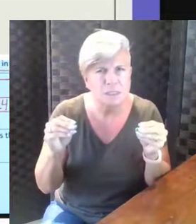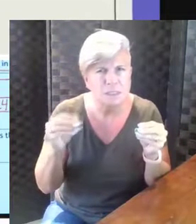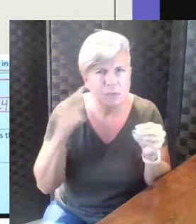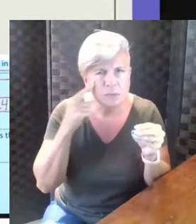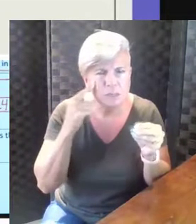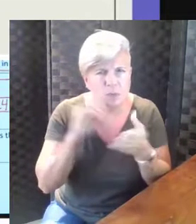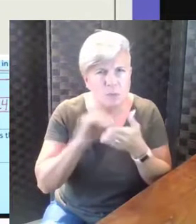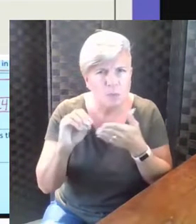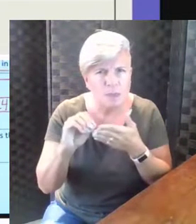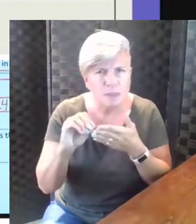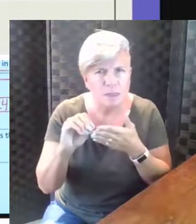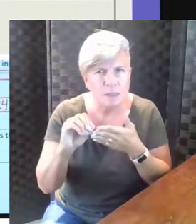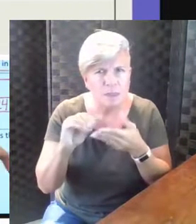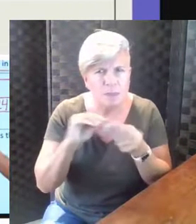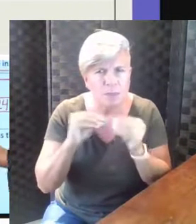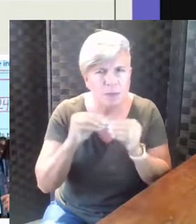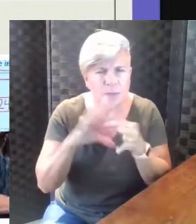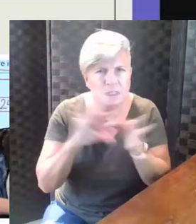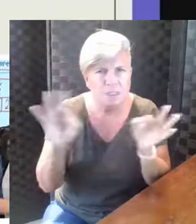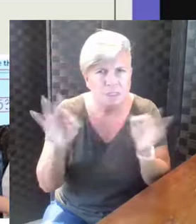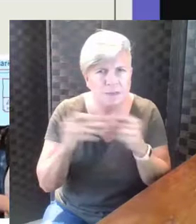down?